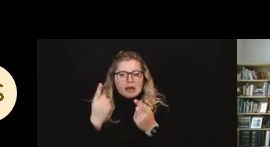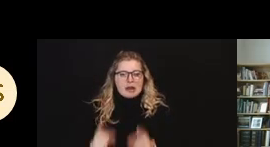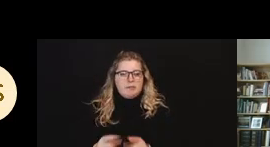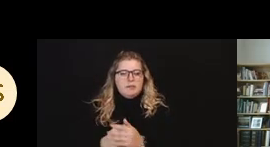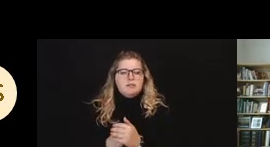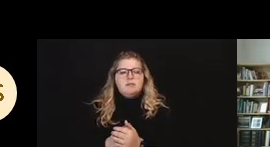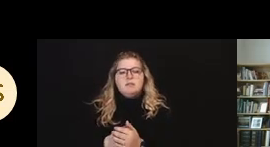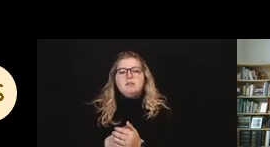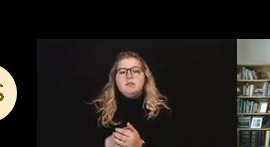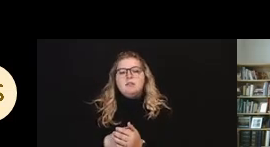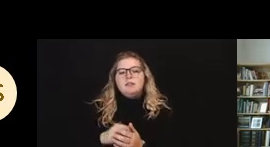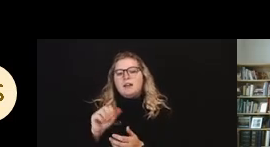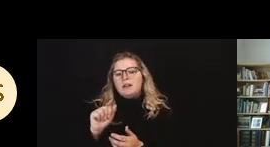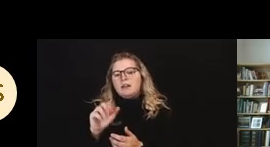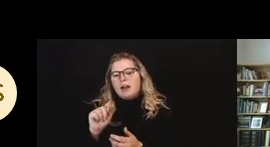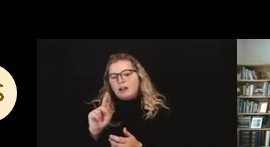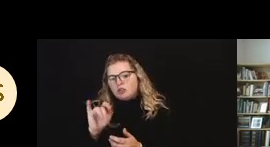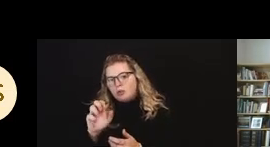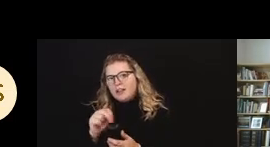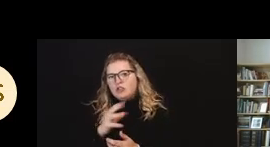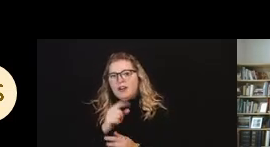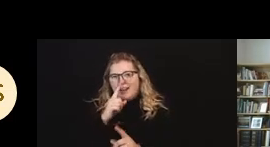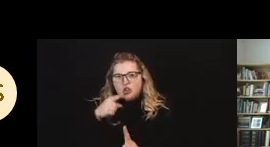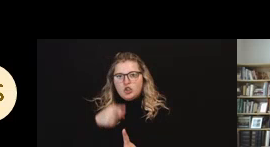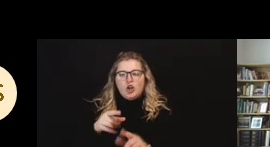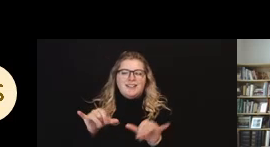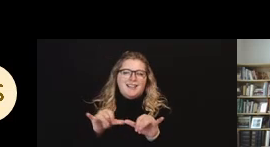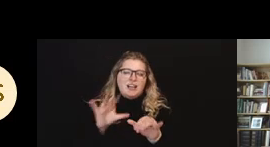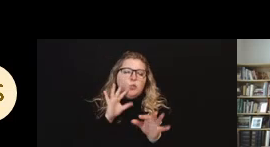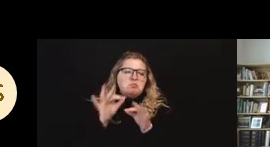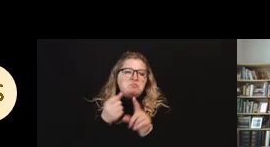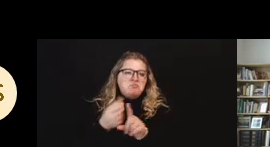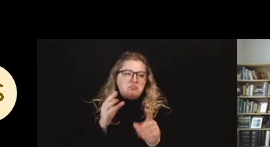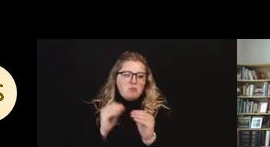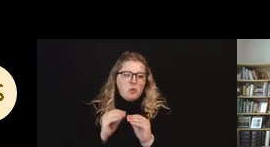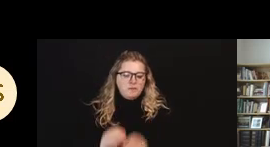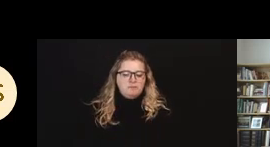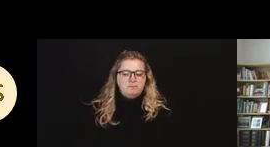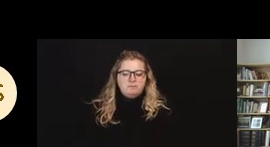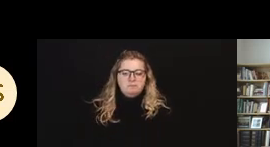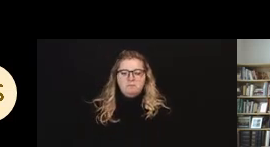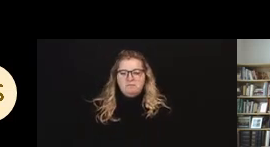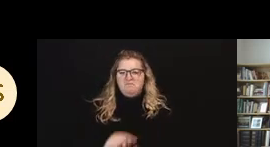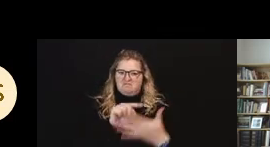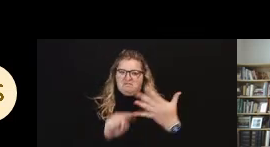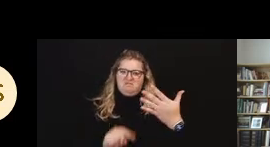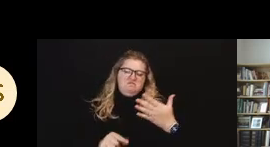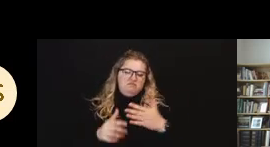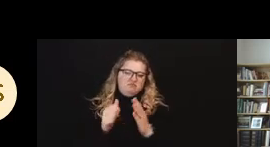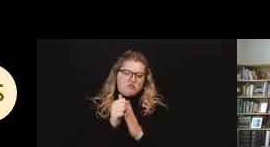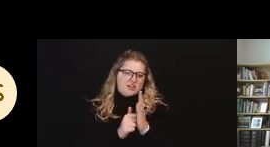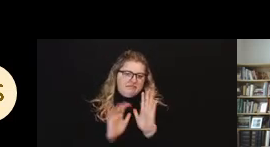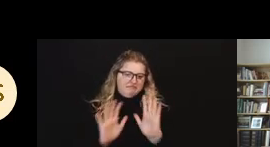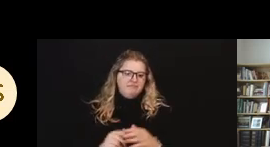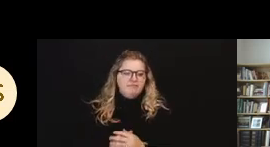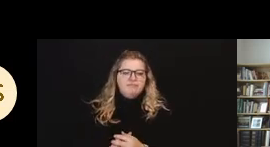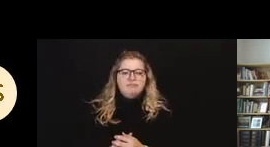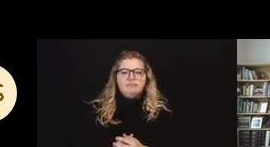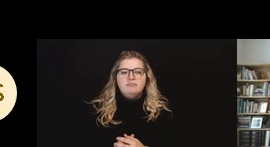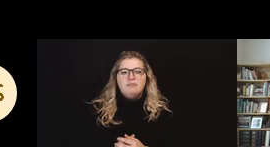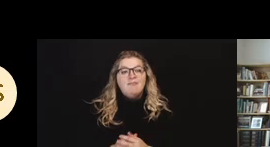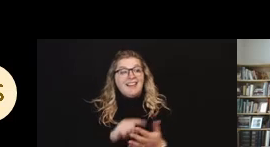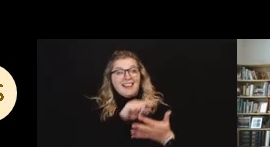actuation and target size. We'll talk about all of those in more detail later on as well. So that's just a little overview. We'll spend approximately an hour